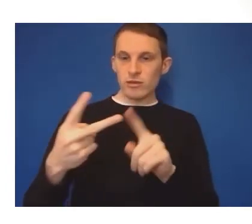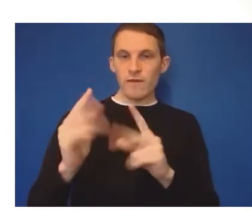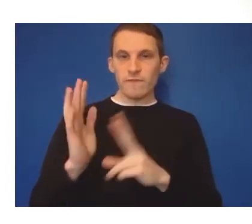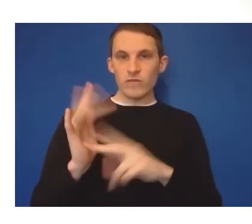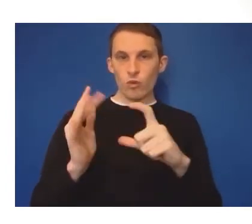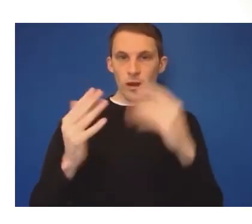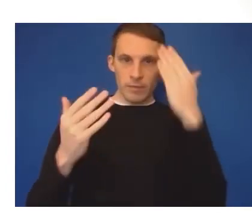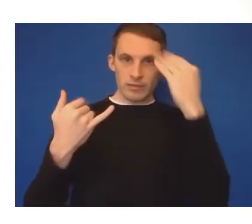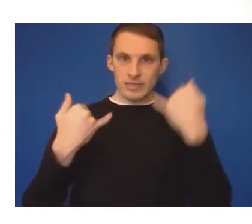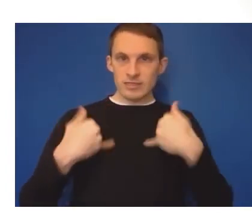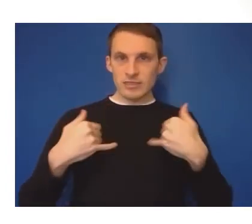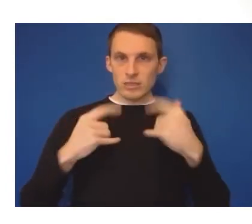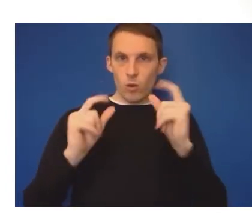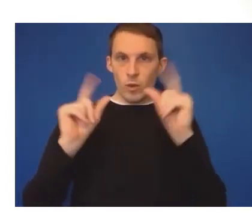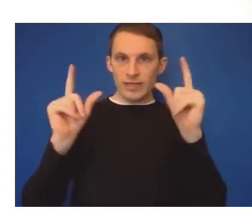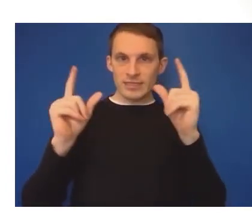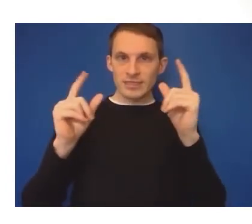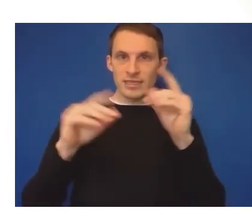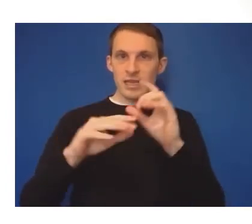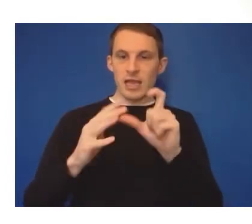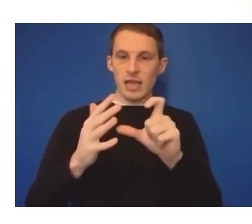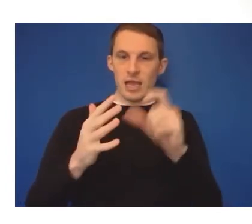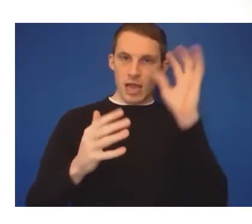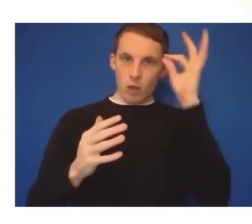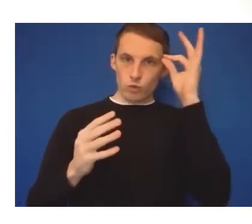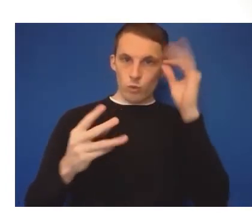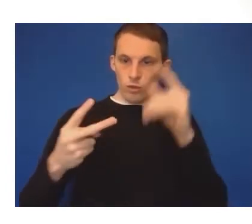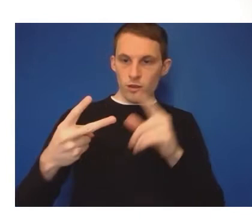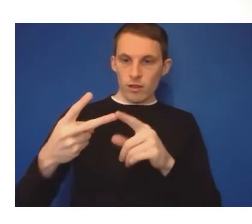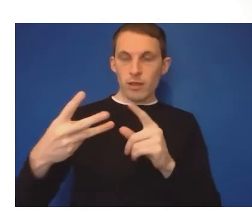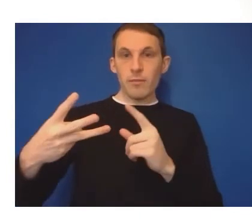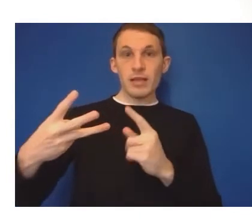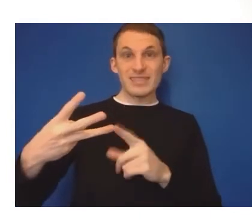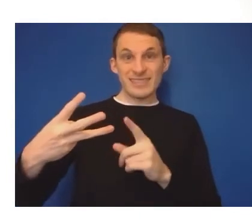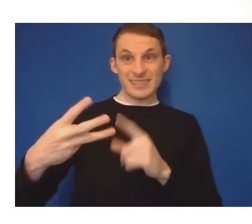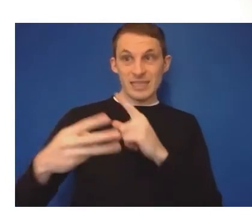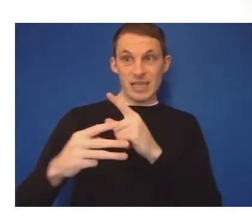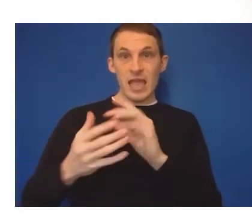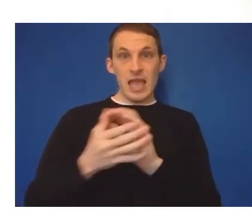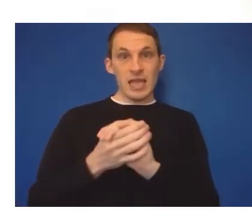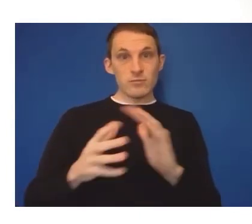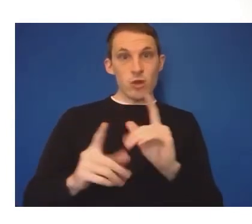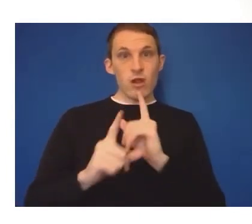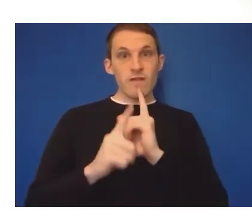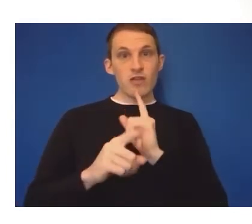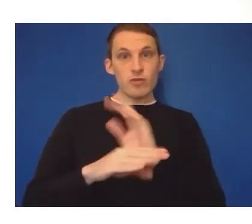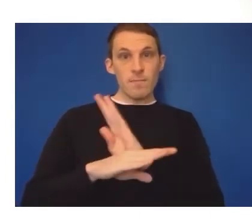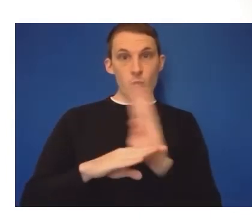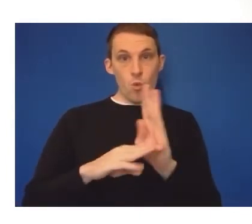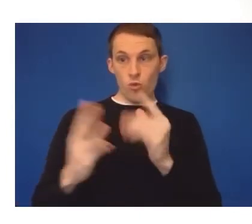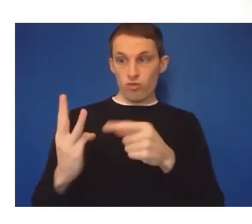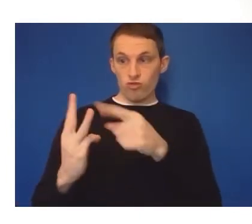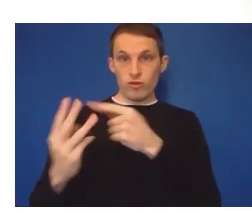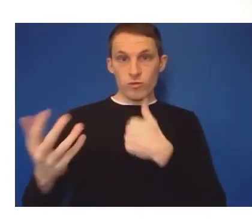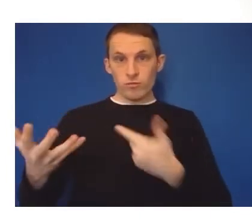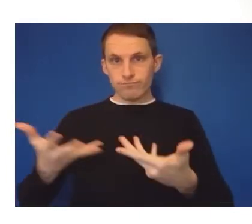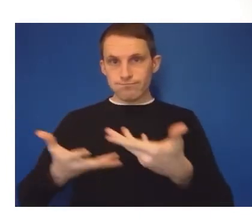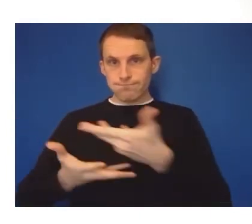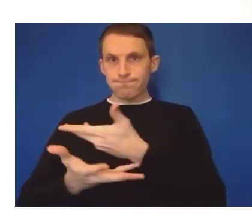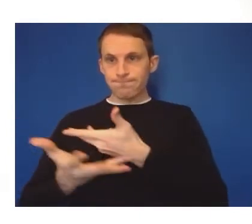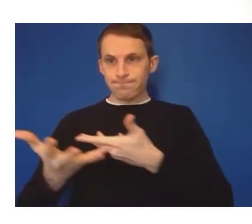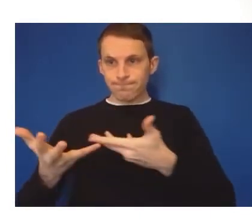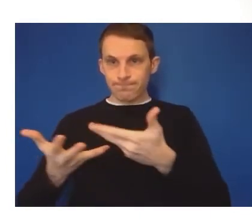Awareness Council, and consultation with an expert advisory board, we developed a toolkit of materials to